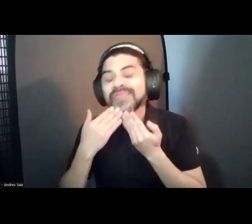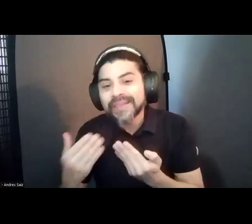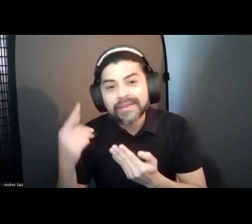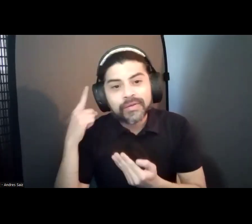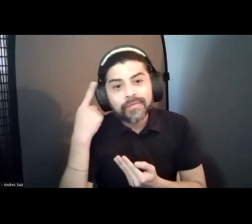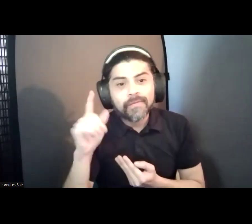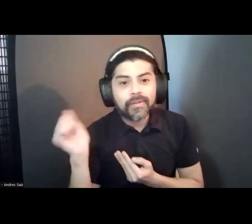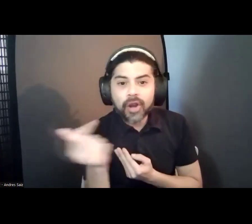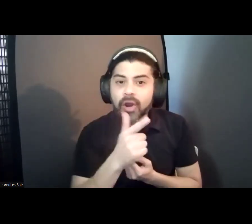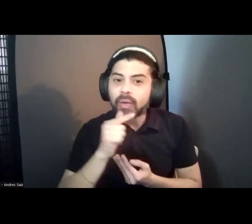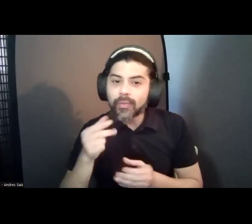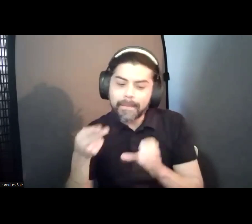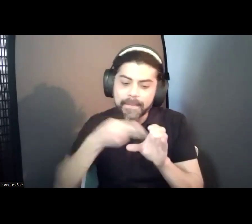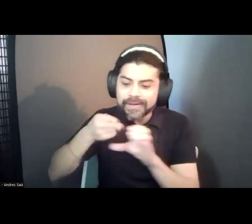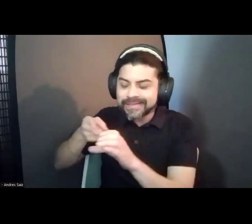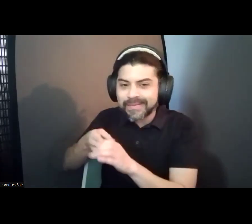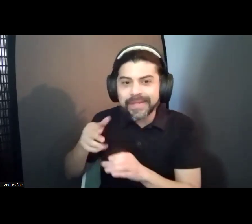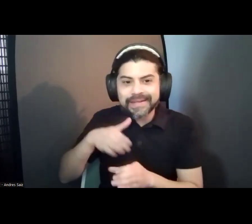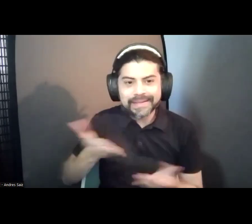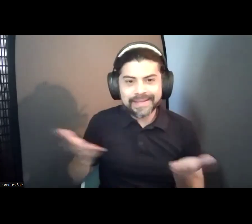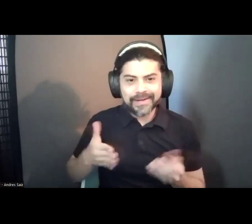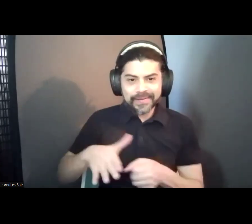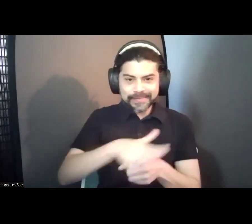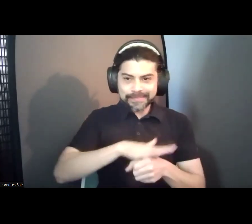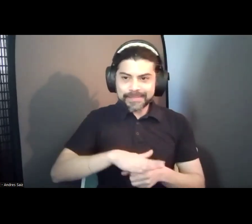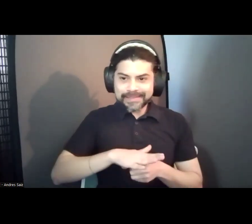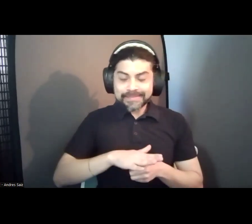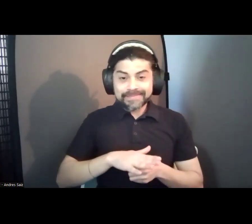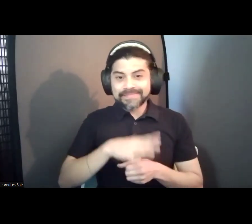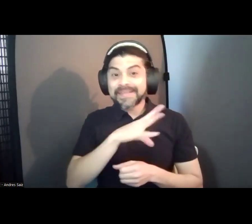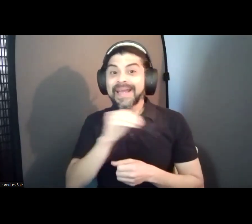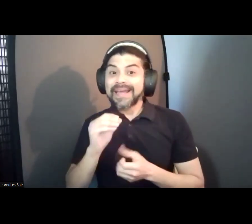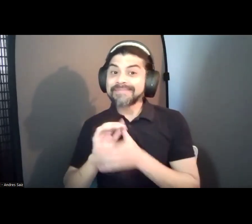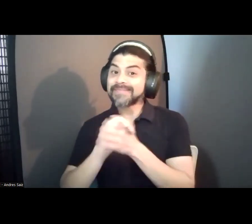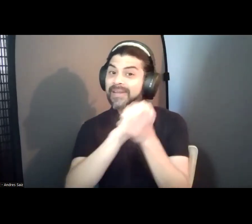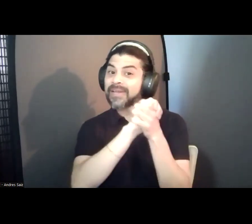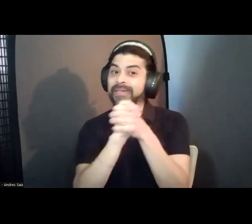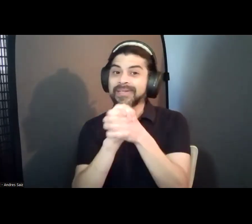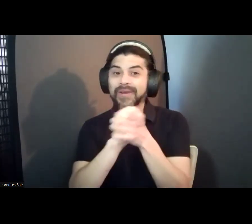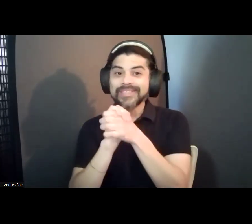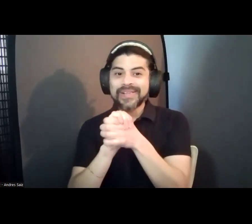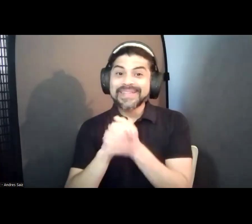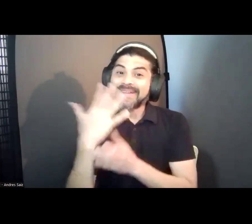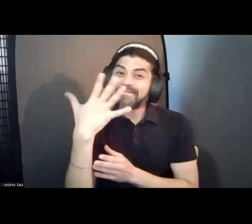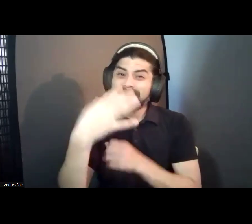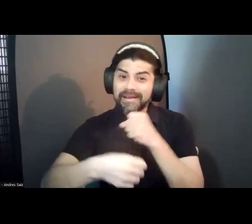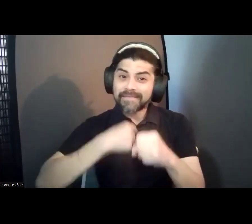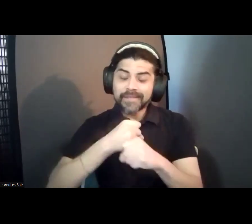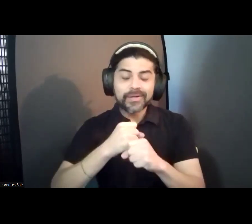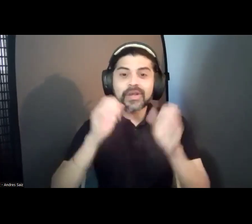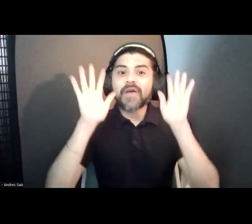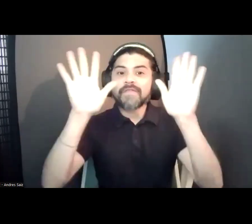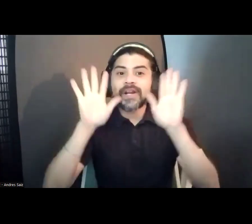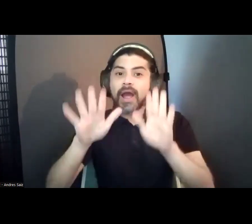participating with us in this space. And congratulations on 5 years of phenomenal impact.